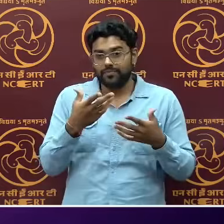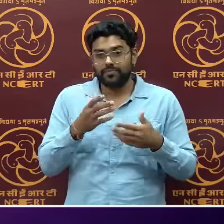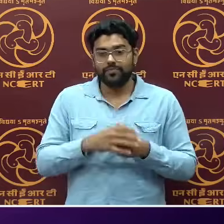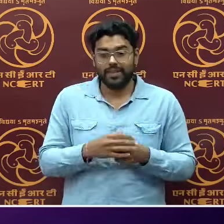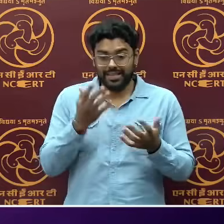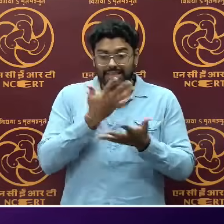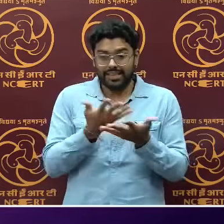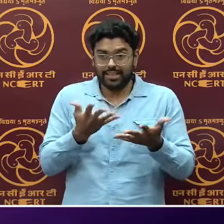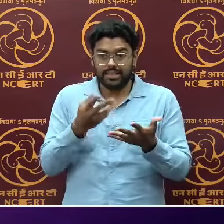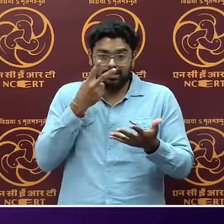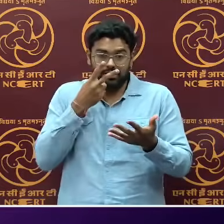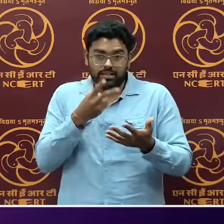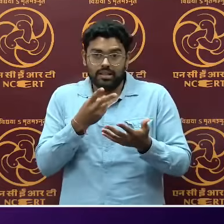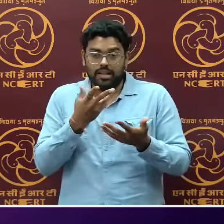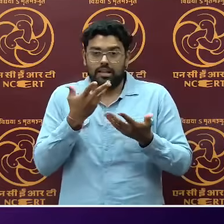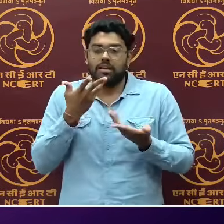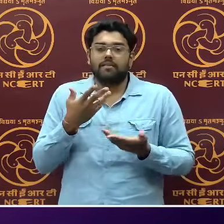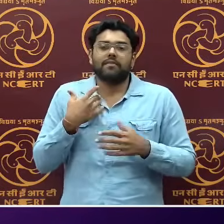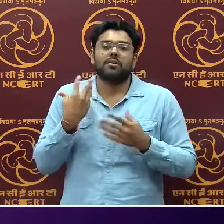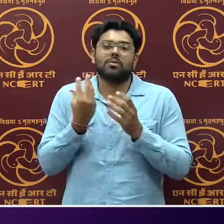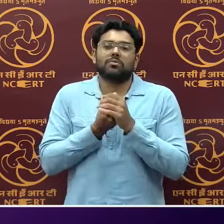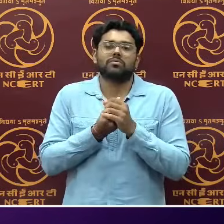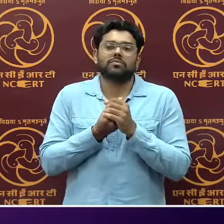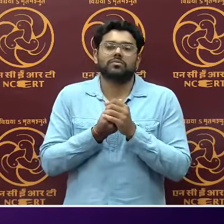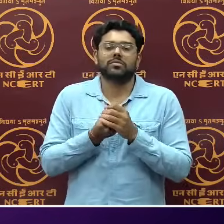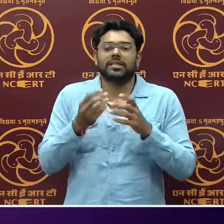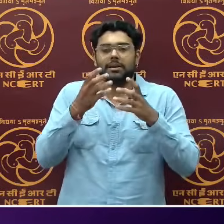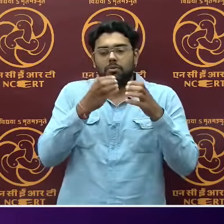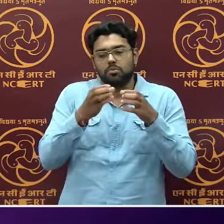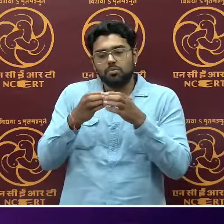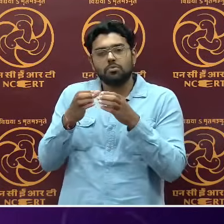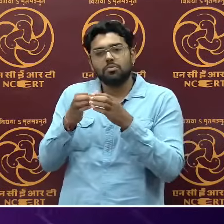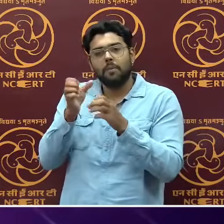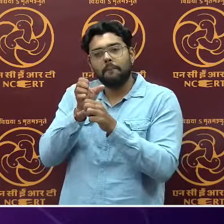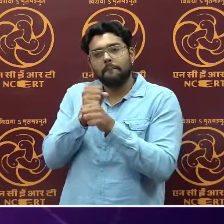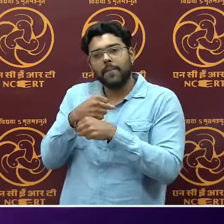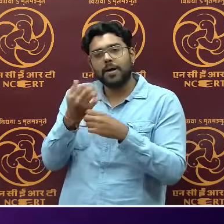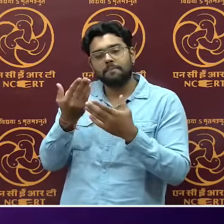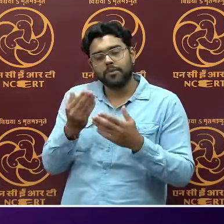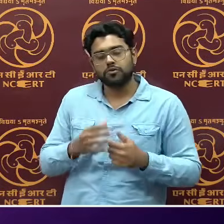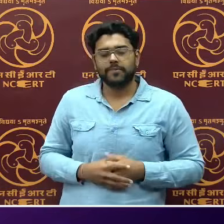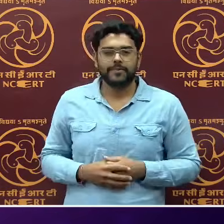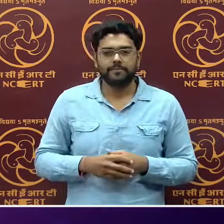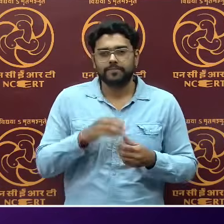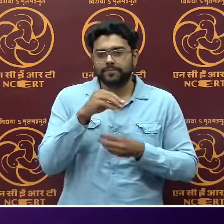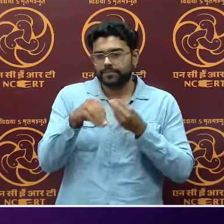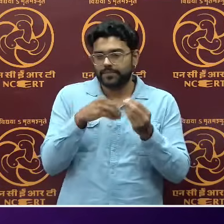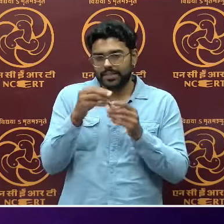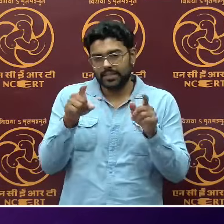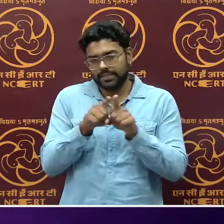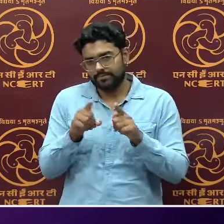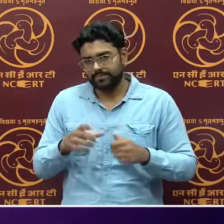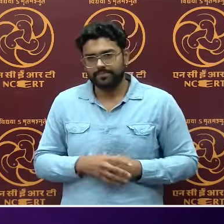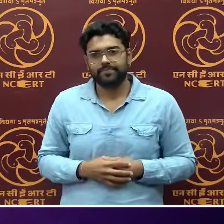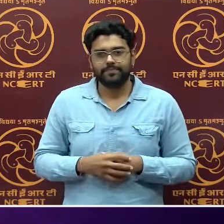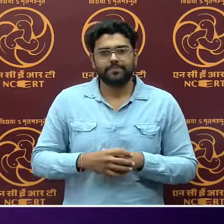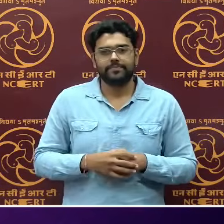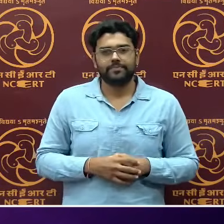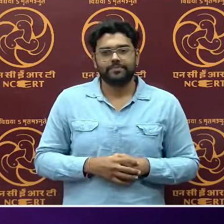physical state of the compounds, we classify these types of mixture, these 6 types.